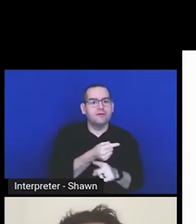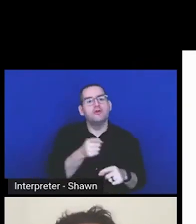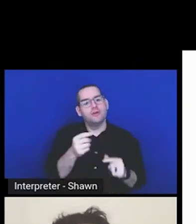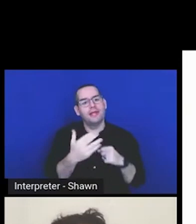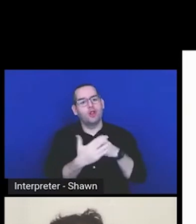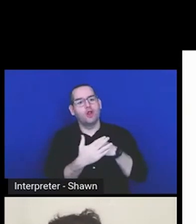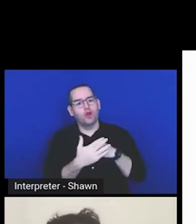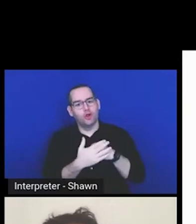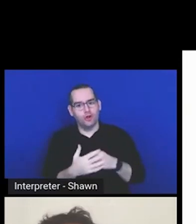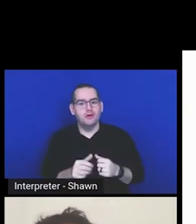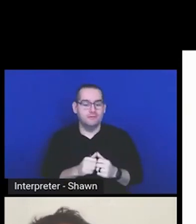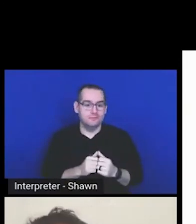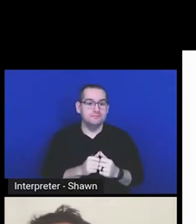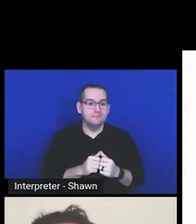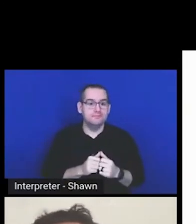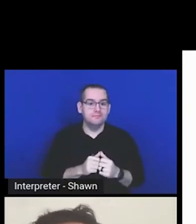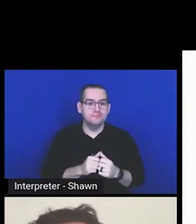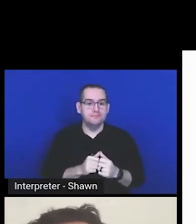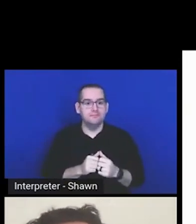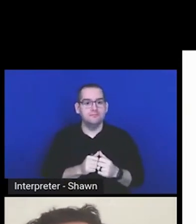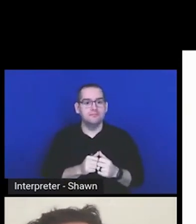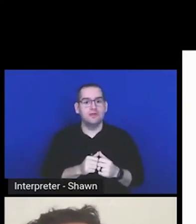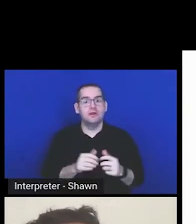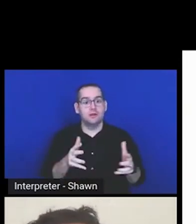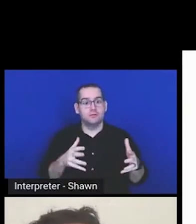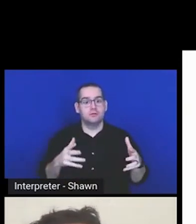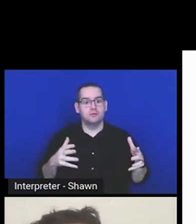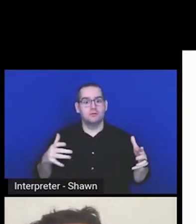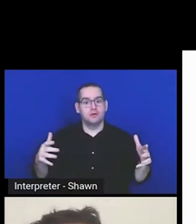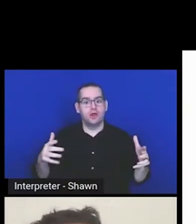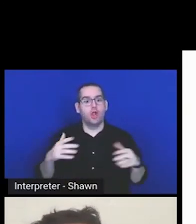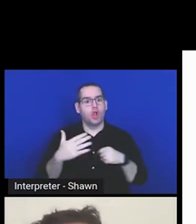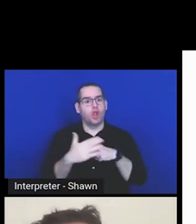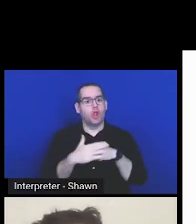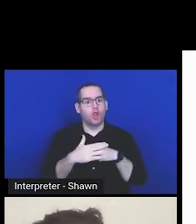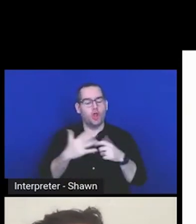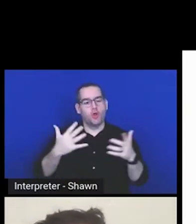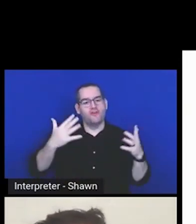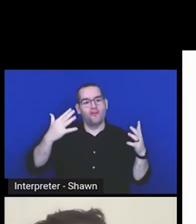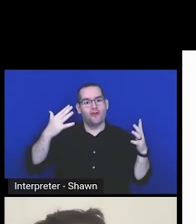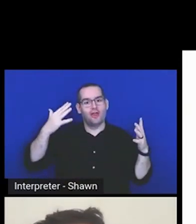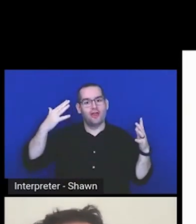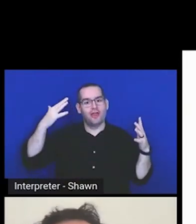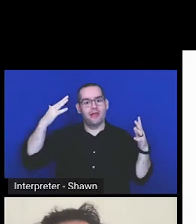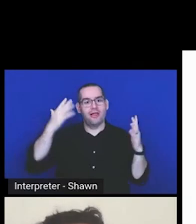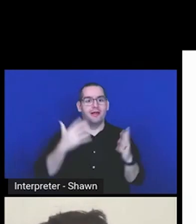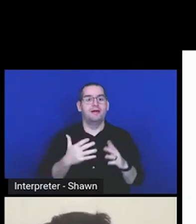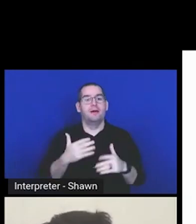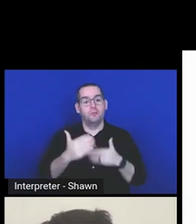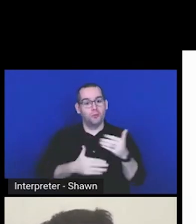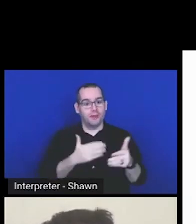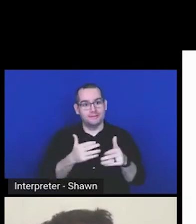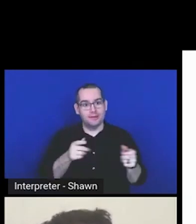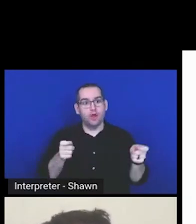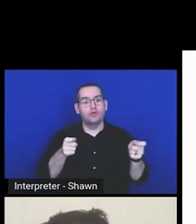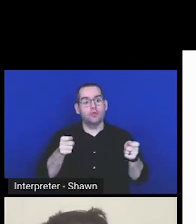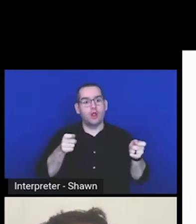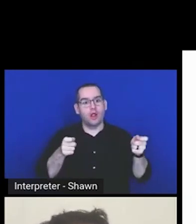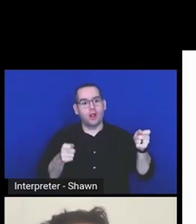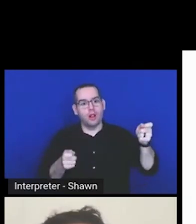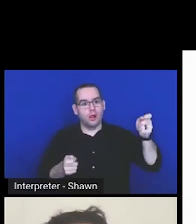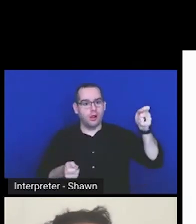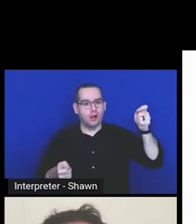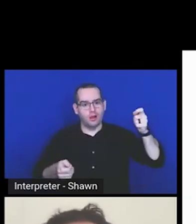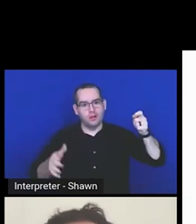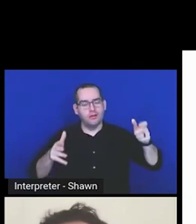alert. But as you scale up and up, the amount of alerts overwhelm you, and the process overwhelms you, and the amount of controls overwhelms you, because